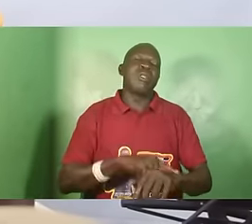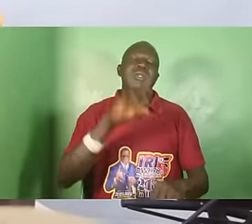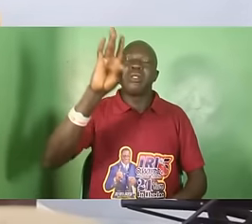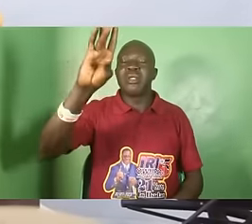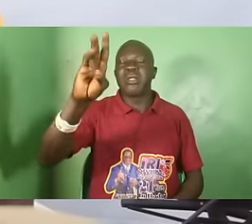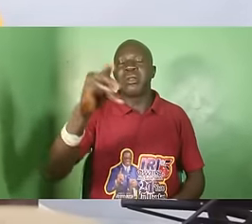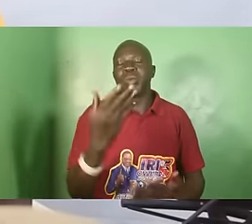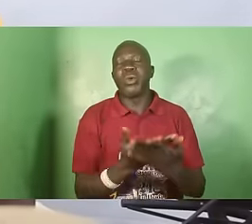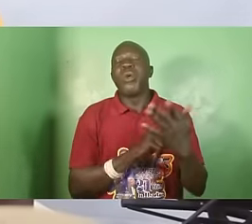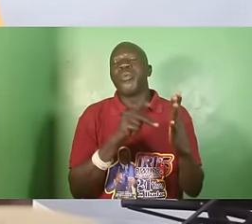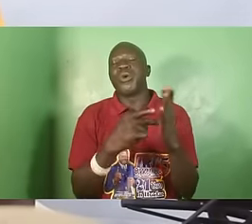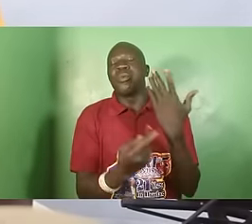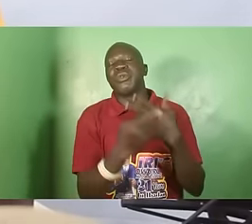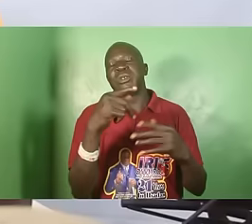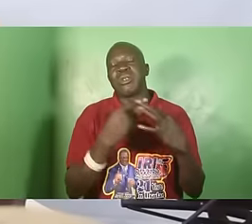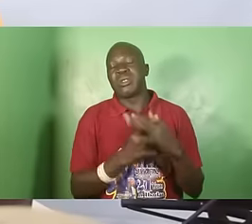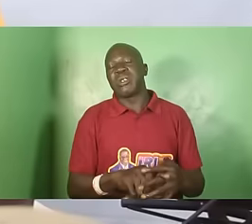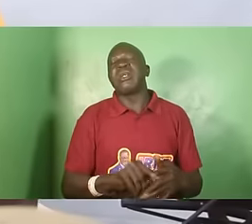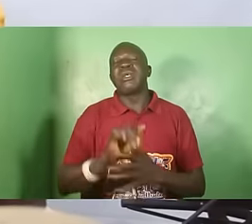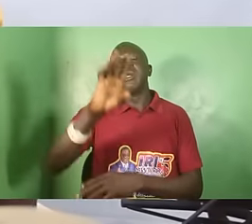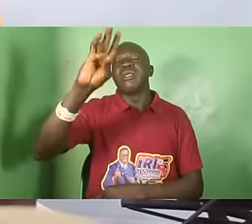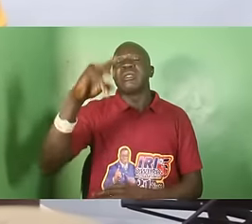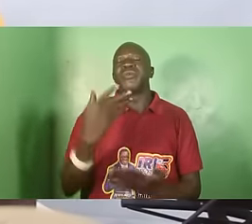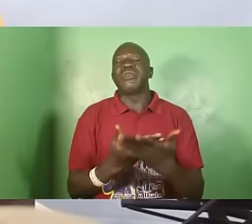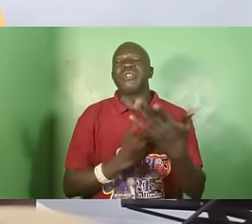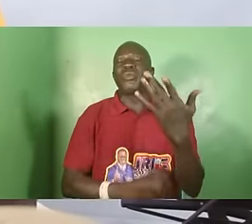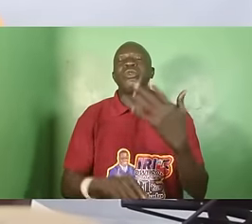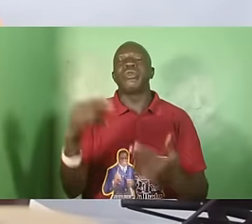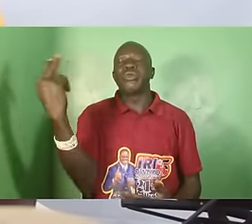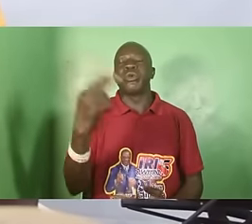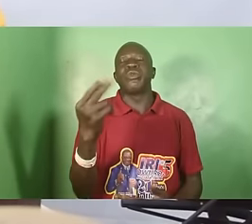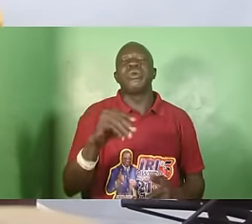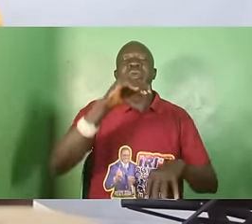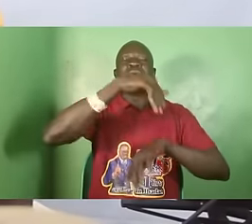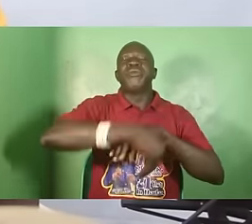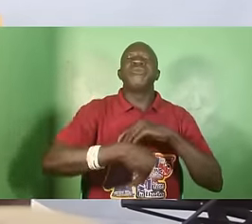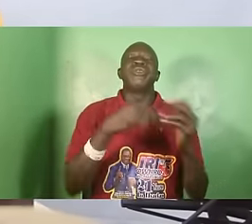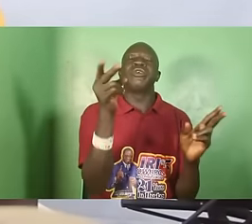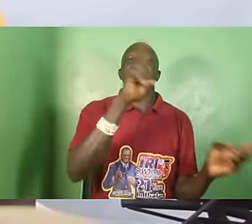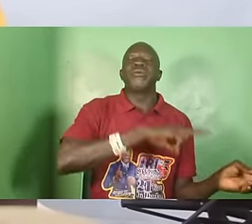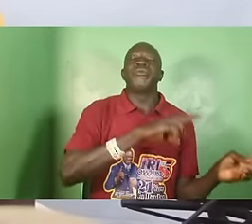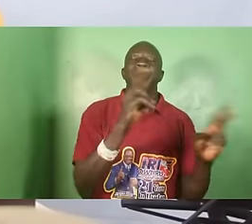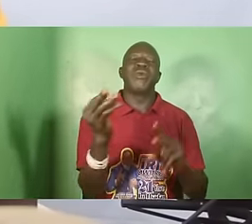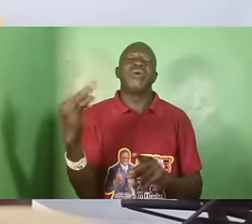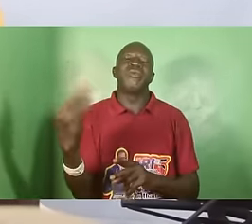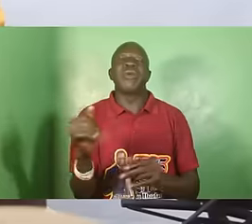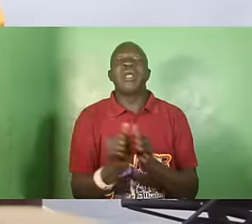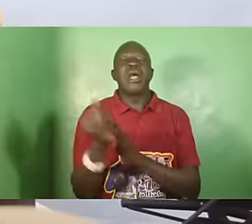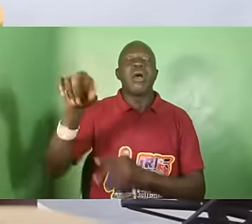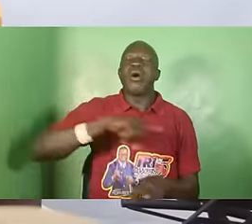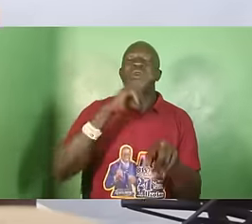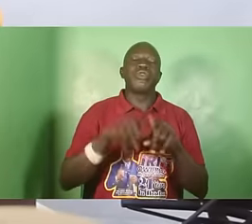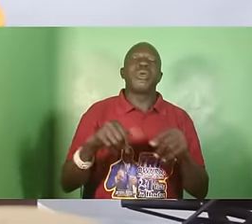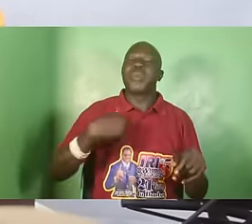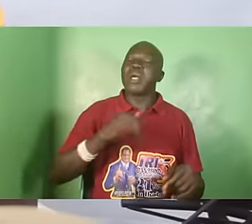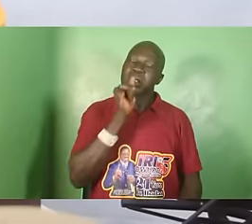Or Lana and Padema. That's where the program will come in. I will make the New York Thursday. 7 a.m. on Thursday. He sold one Friday. And the Friday. Like barrel, me, Papa, my one.